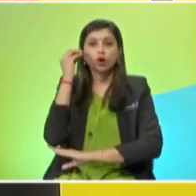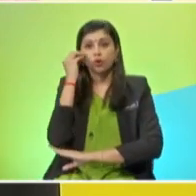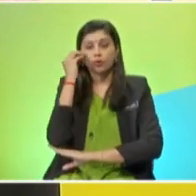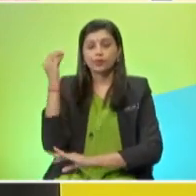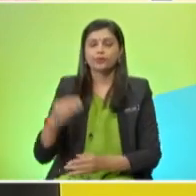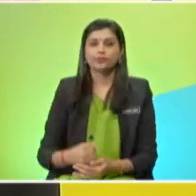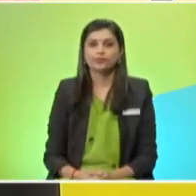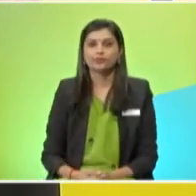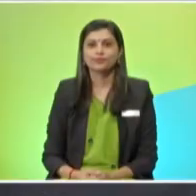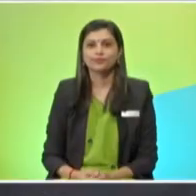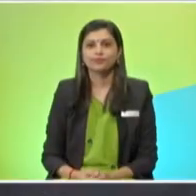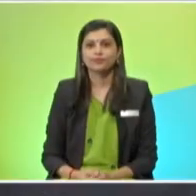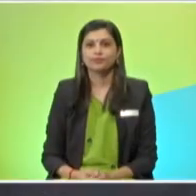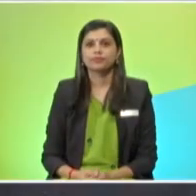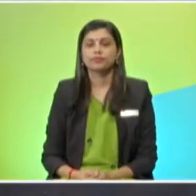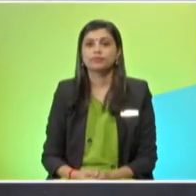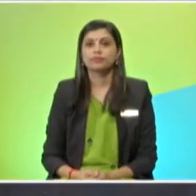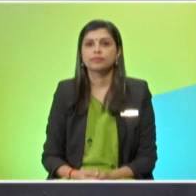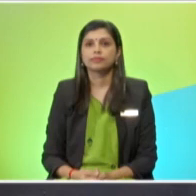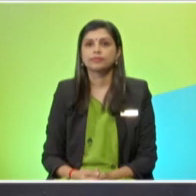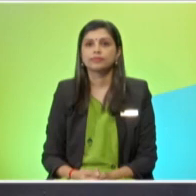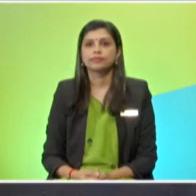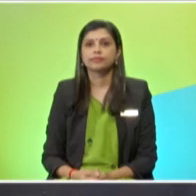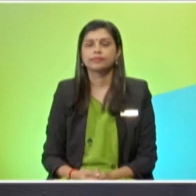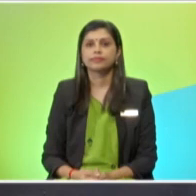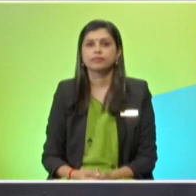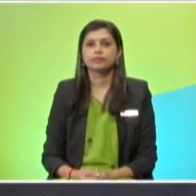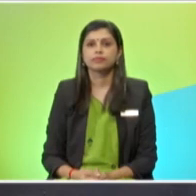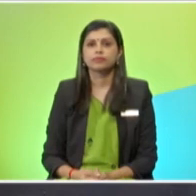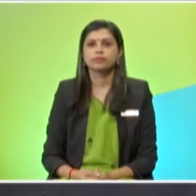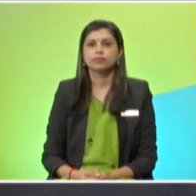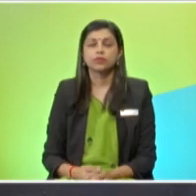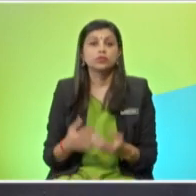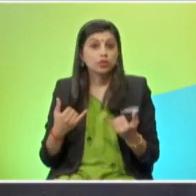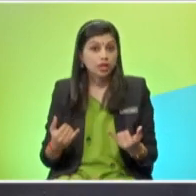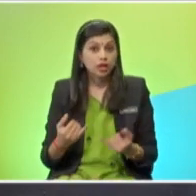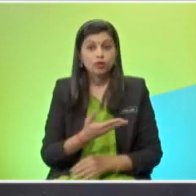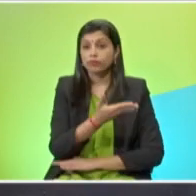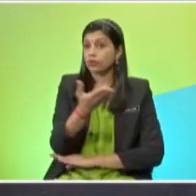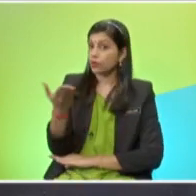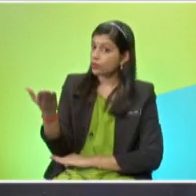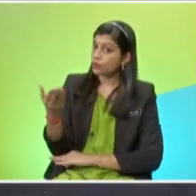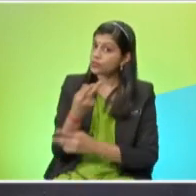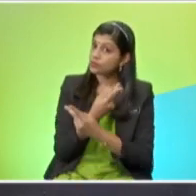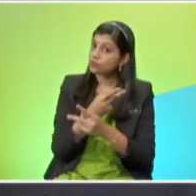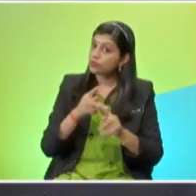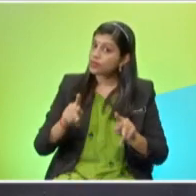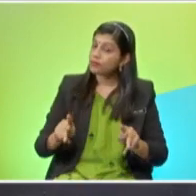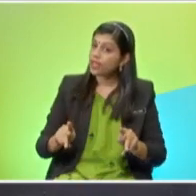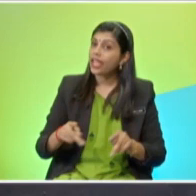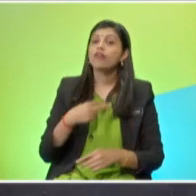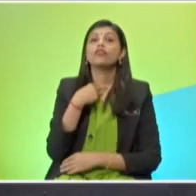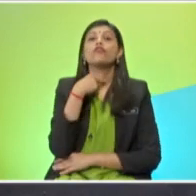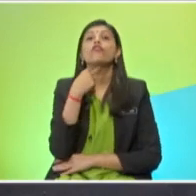Teacher Kenanga. Teacher Kenanga, should all of us prepare our voices right now? Yes, we are going to sing in a while. Oh,